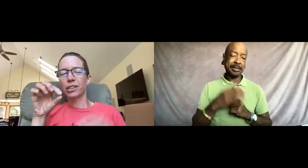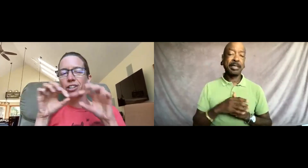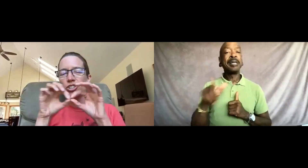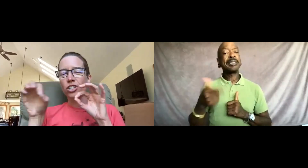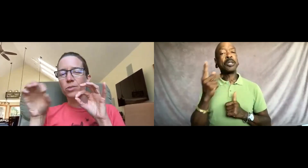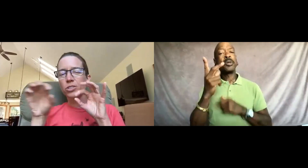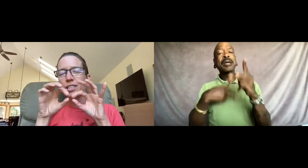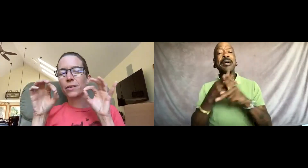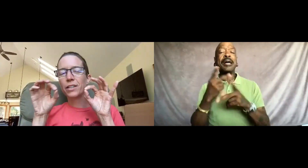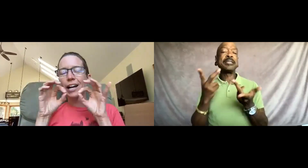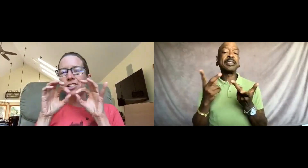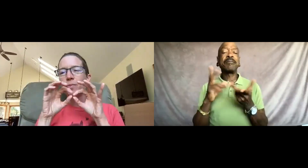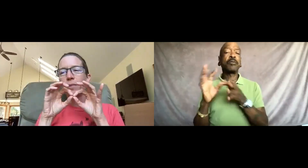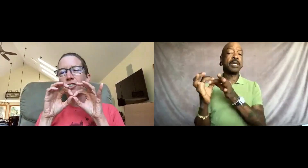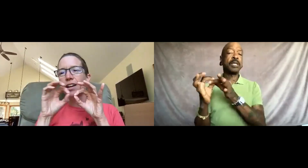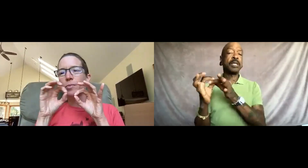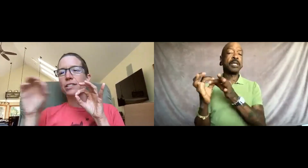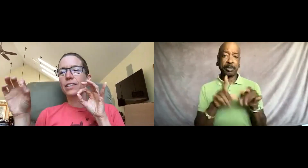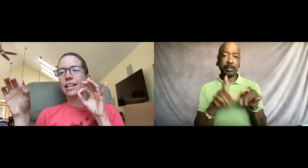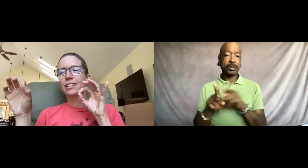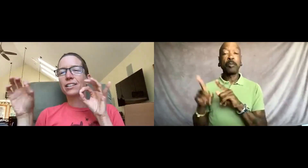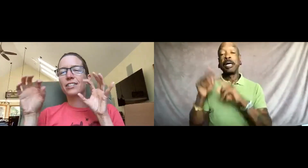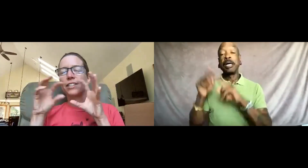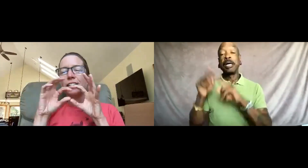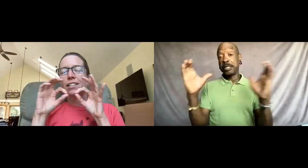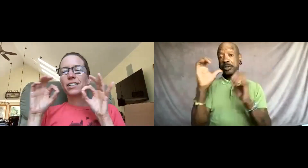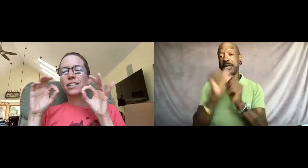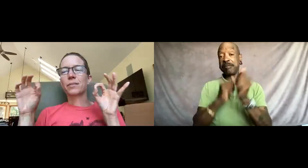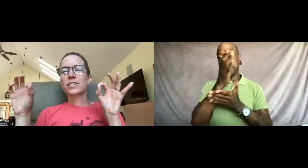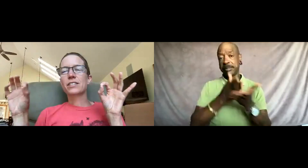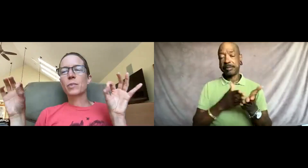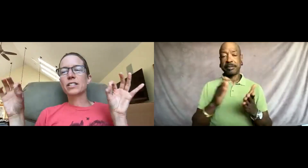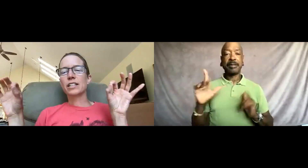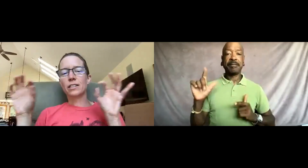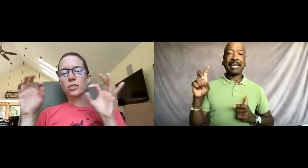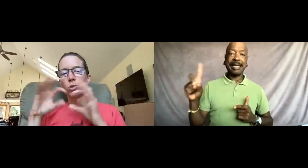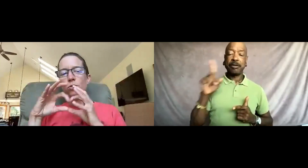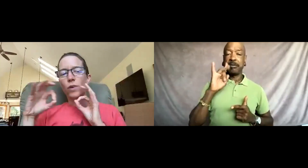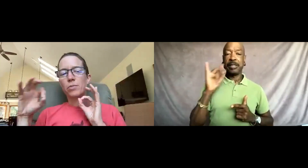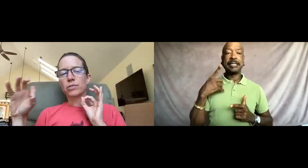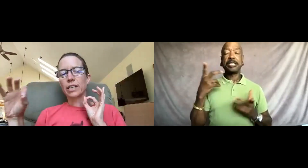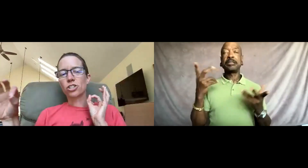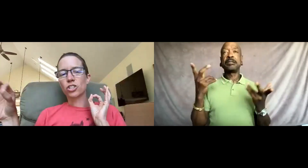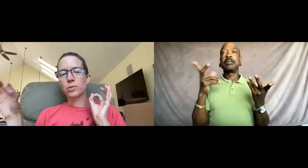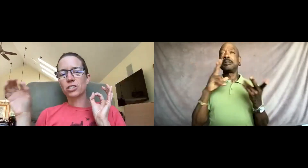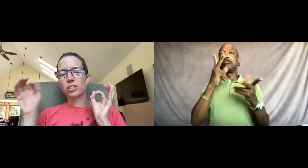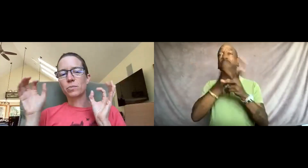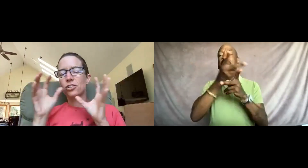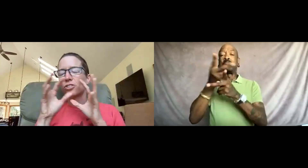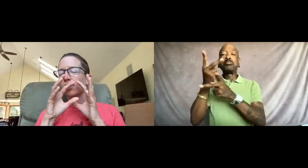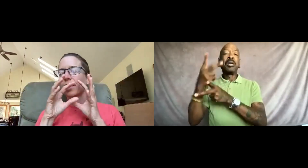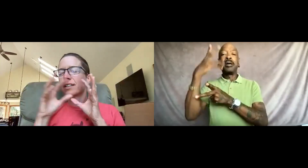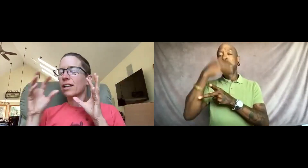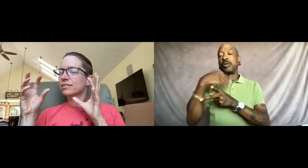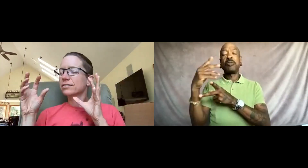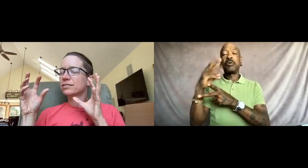webs of relationship. I just picture every piece of land kind of suspended in this beautiful web of relationships that just makes